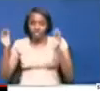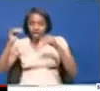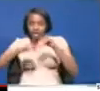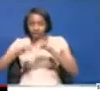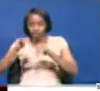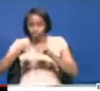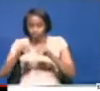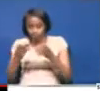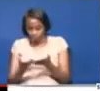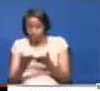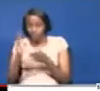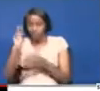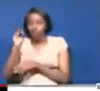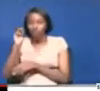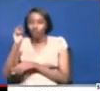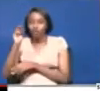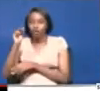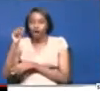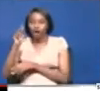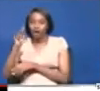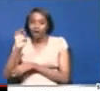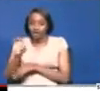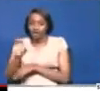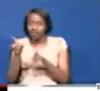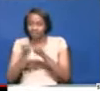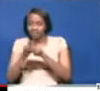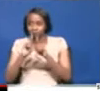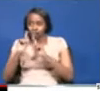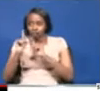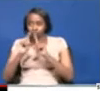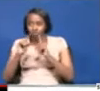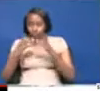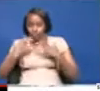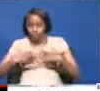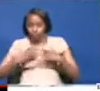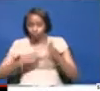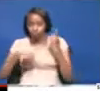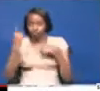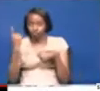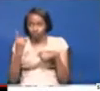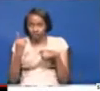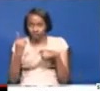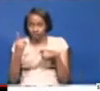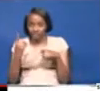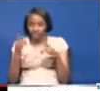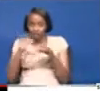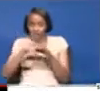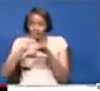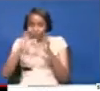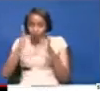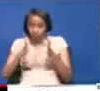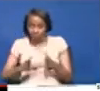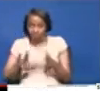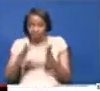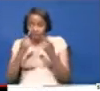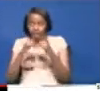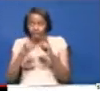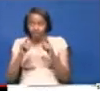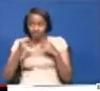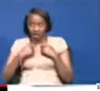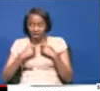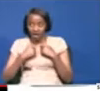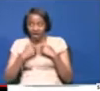chief administrative secretary, are both traversing the county to win over the electorate to their respective camps. The two have pledged to